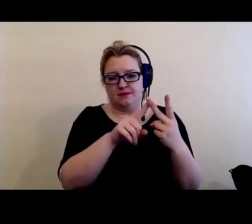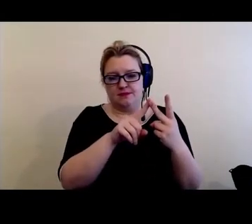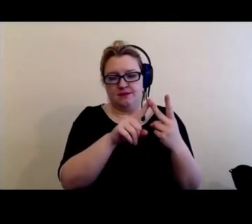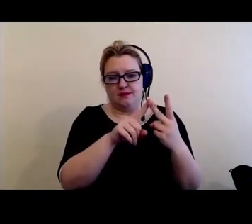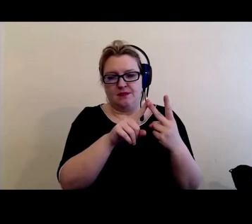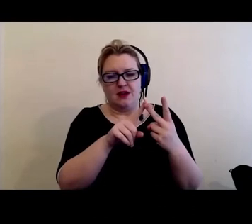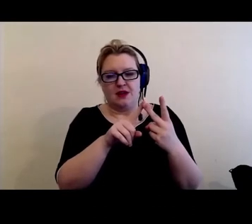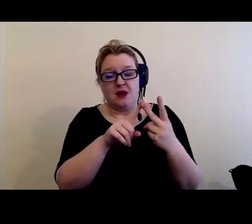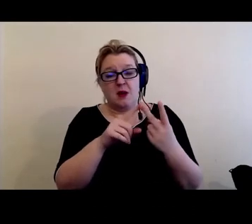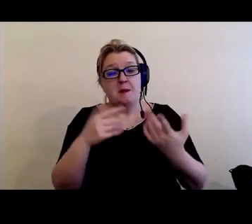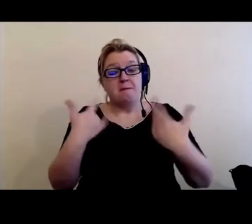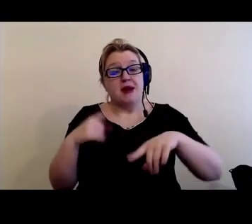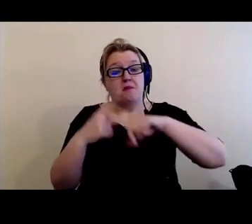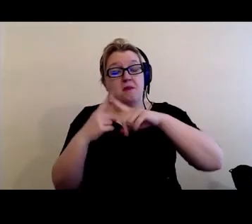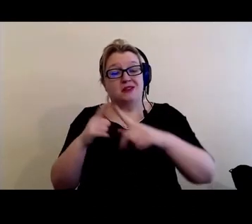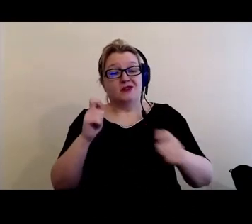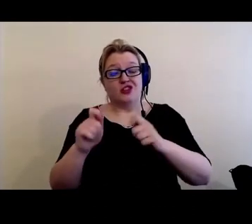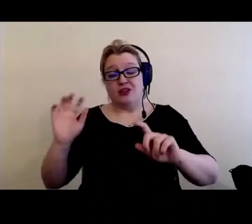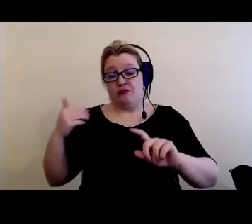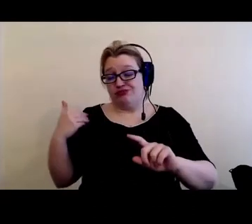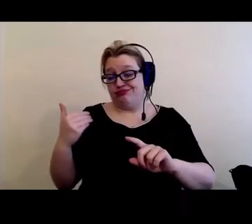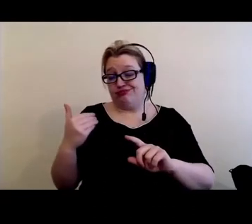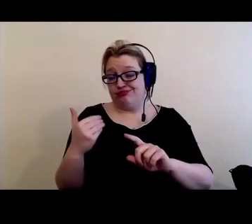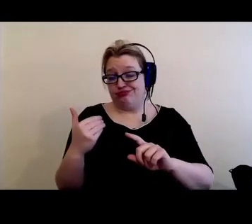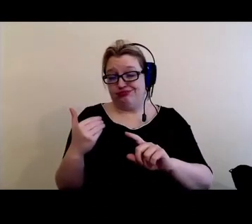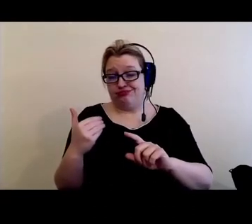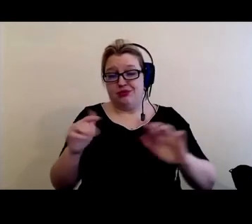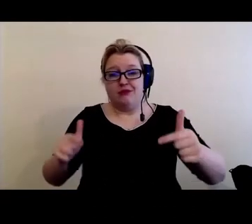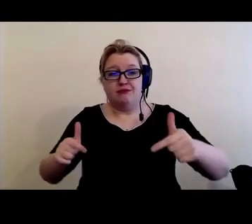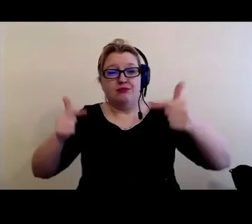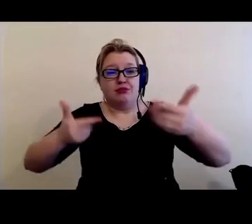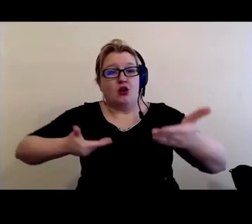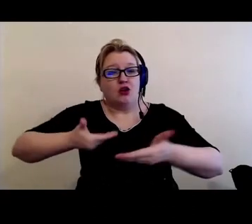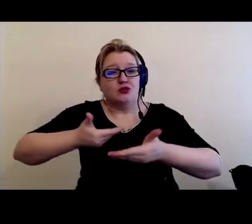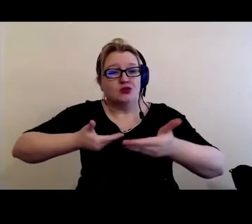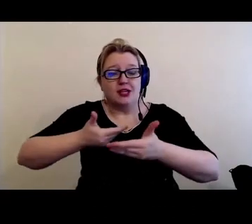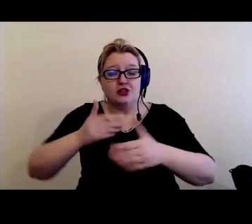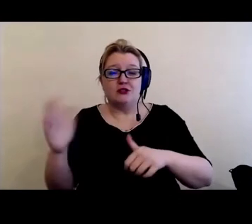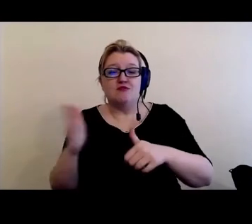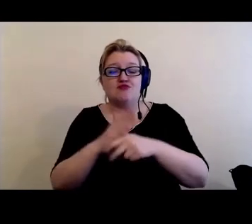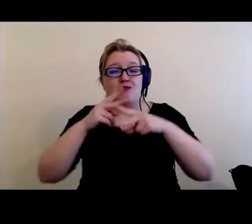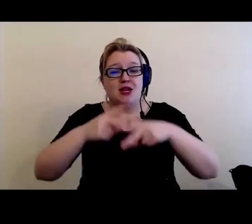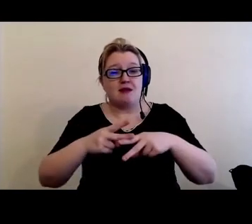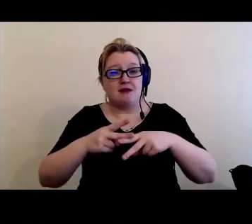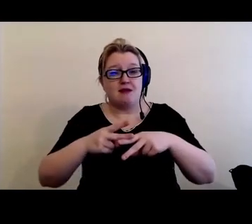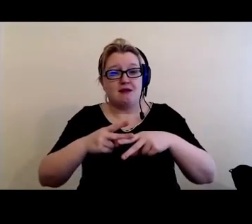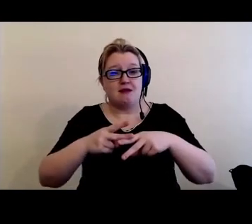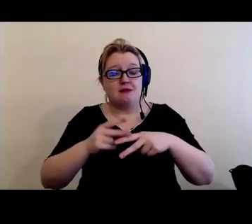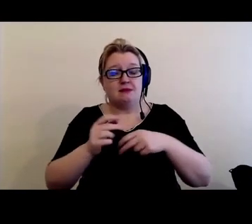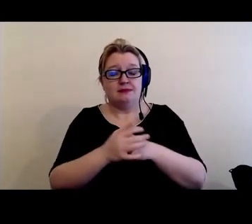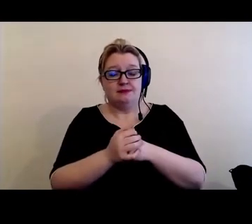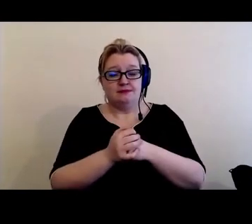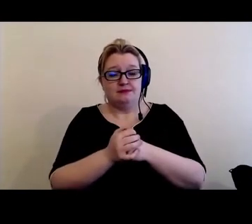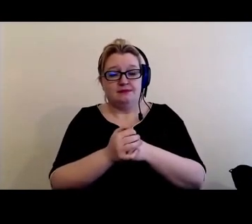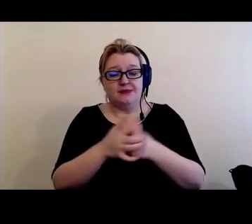we've seen, particularly around virtual consultations and outpatients in primary care. And in some cases, it's interesting,